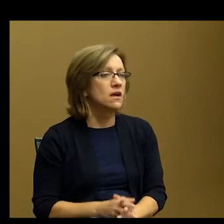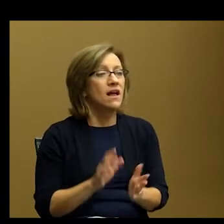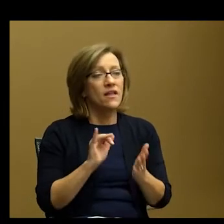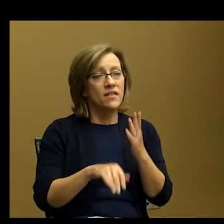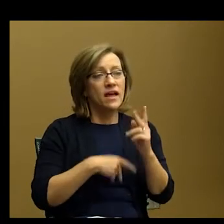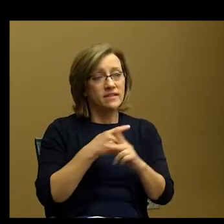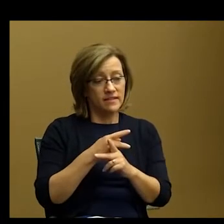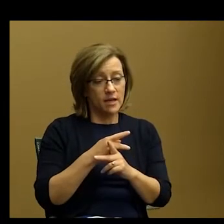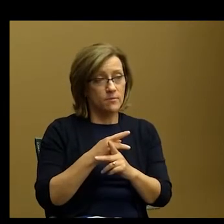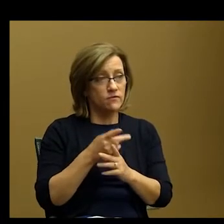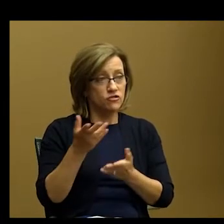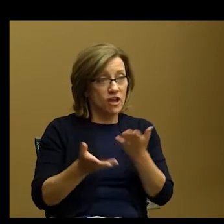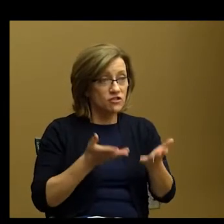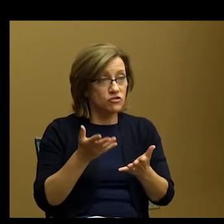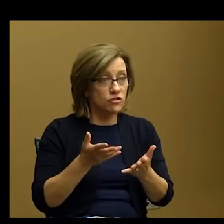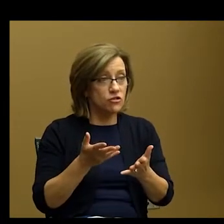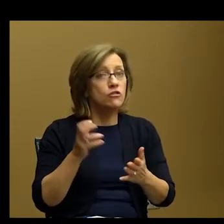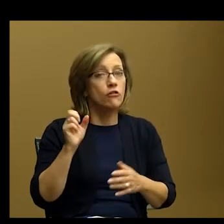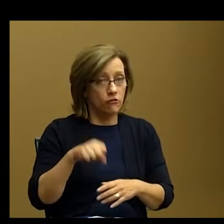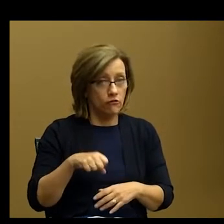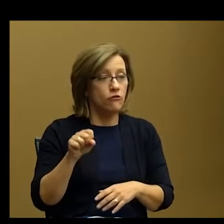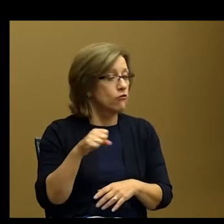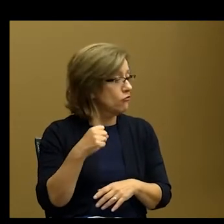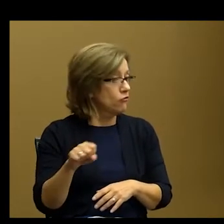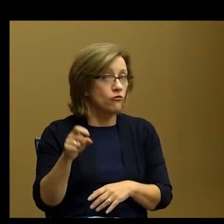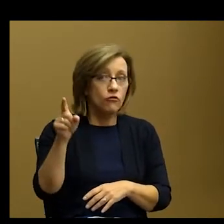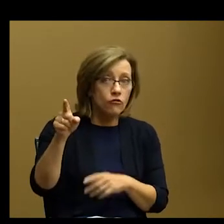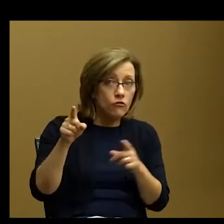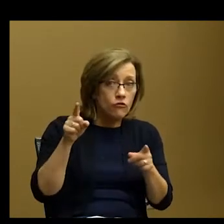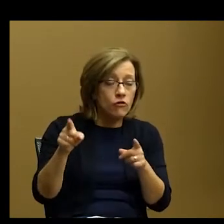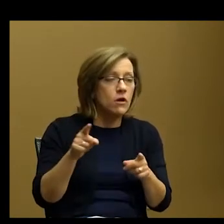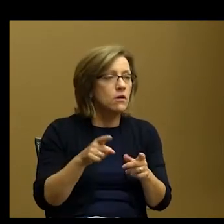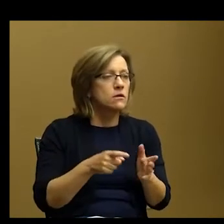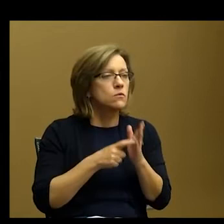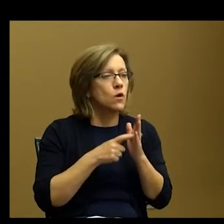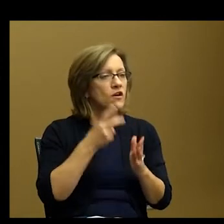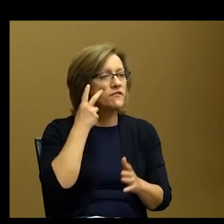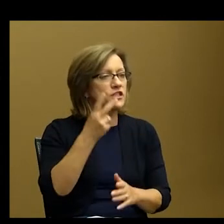good visual skills, everything that I just talked about.